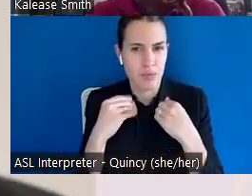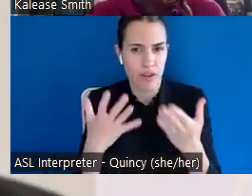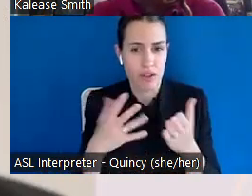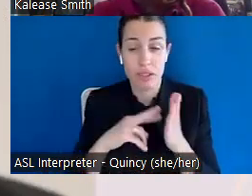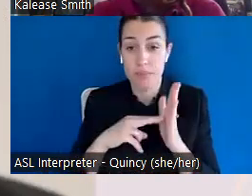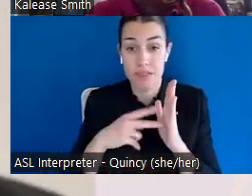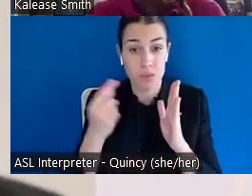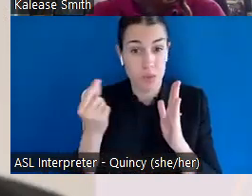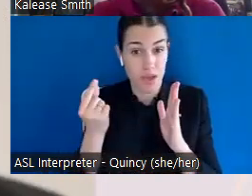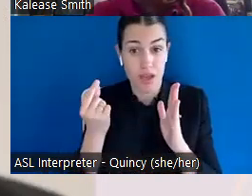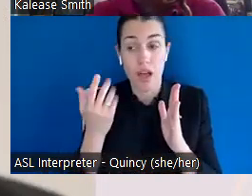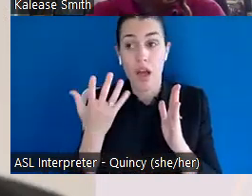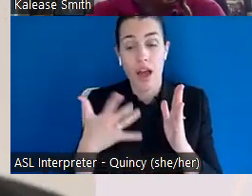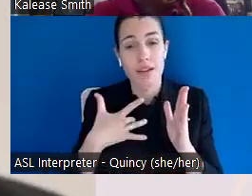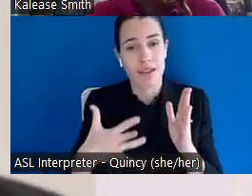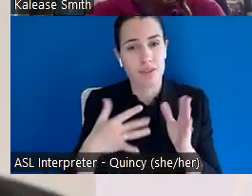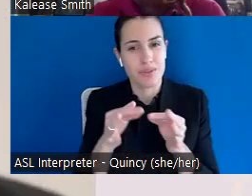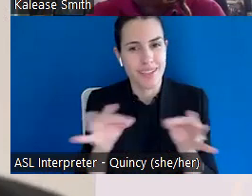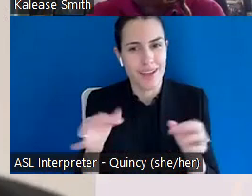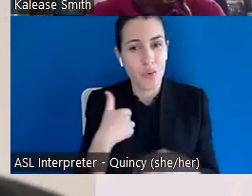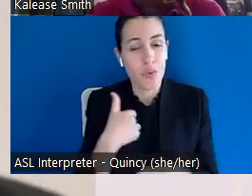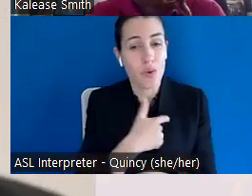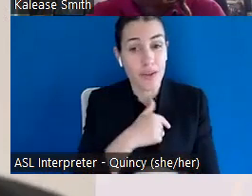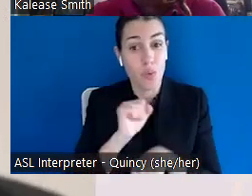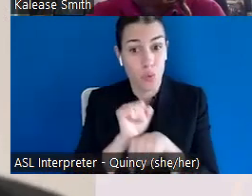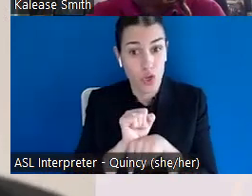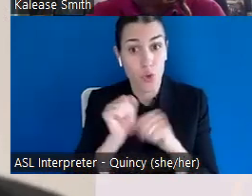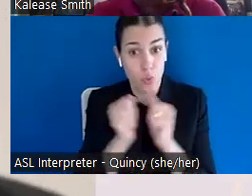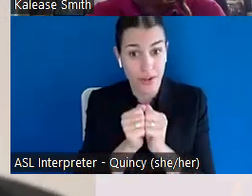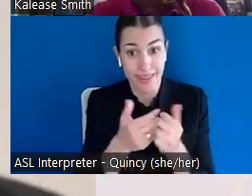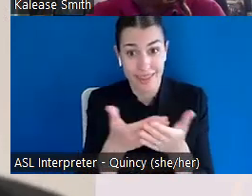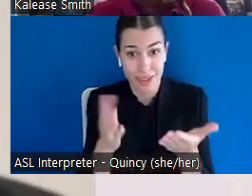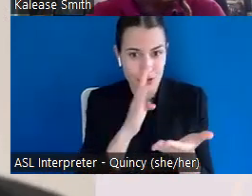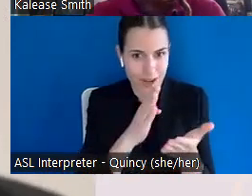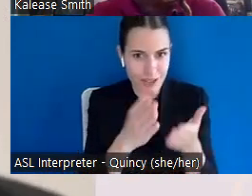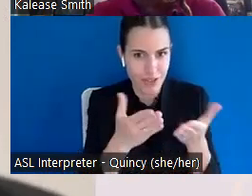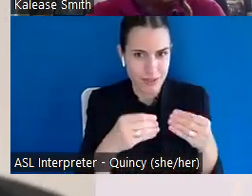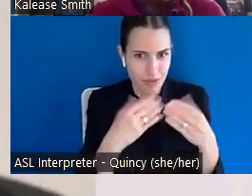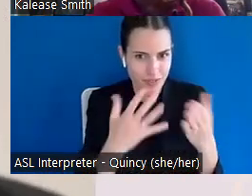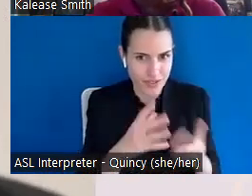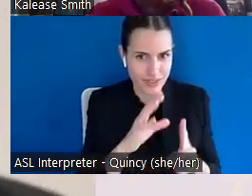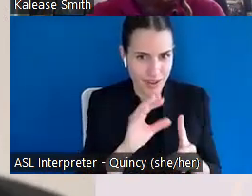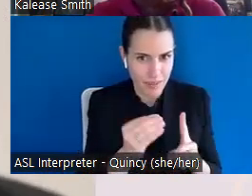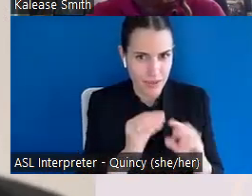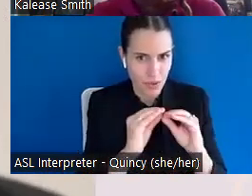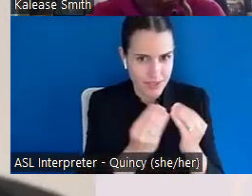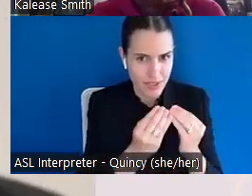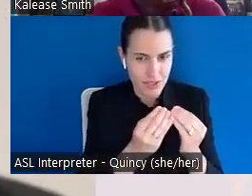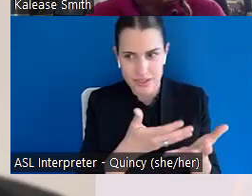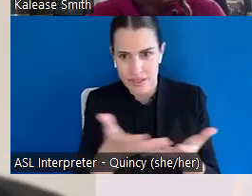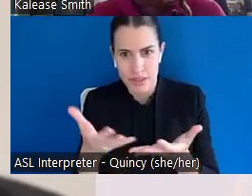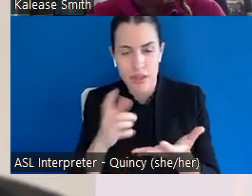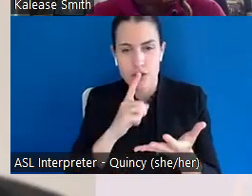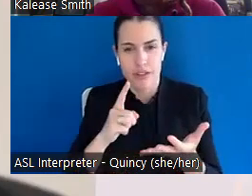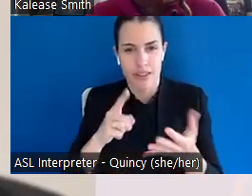say typically is that we work with direct service providers who work with victims and survivors to ensure that they are being the best